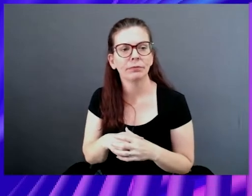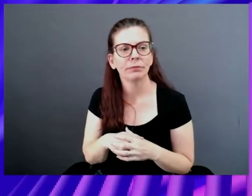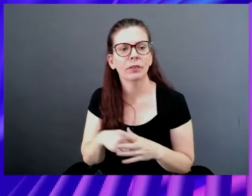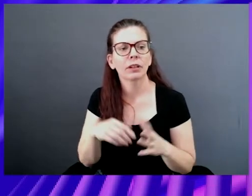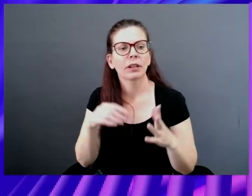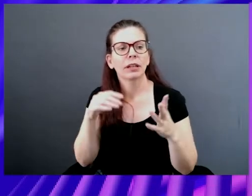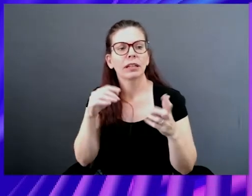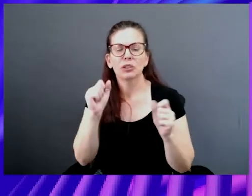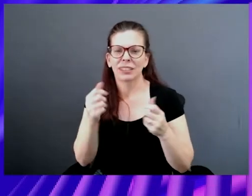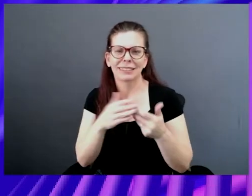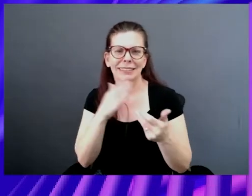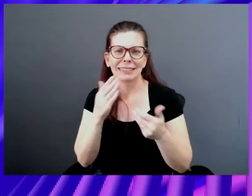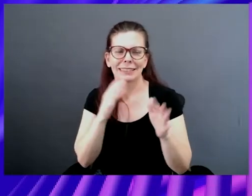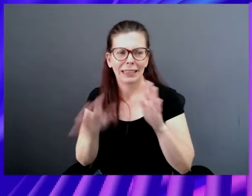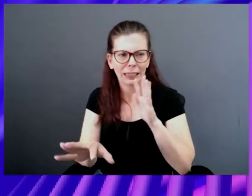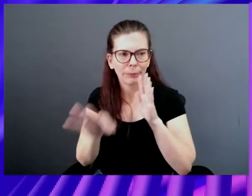pick,